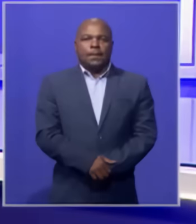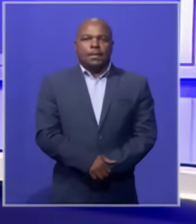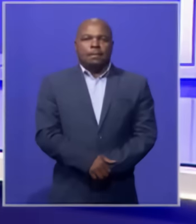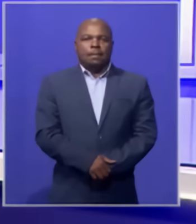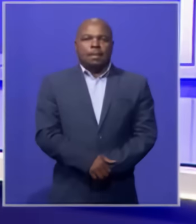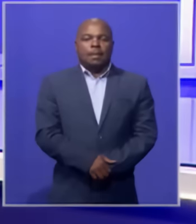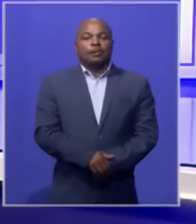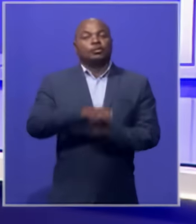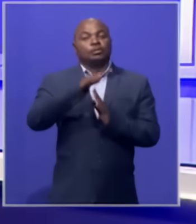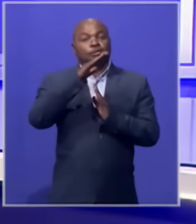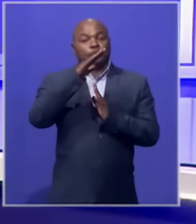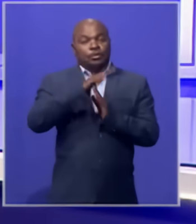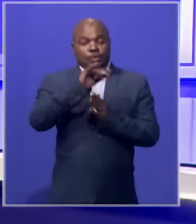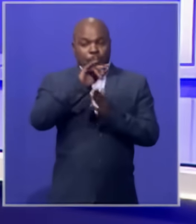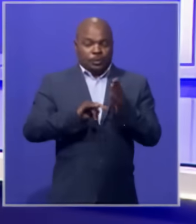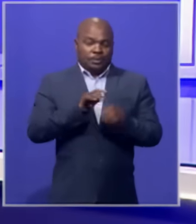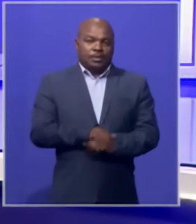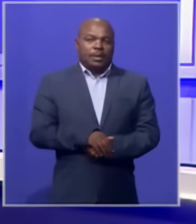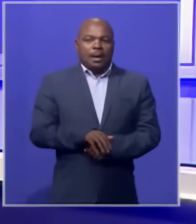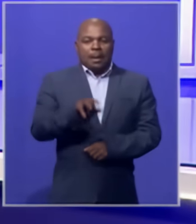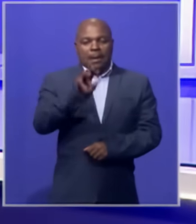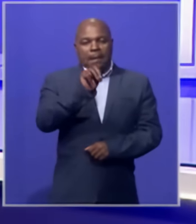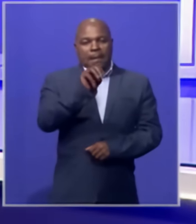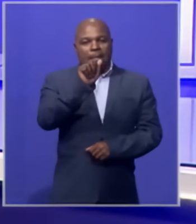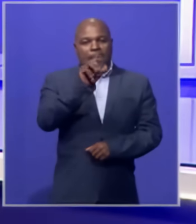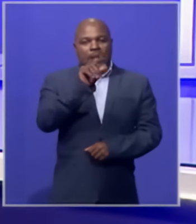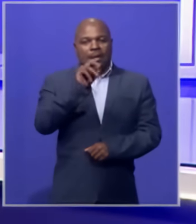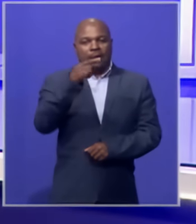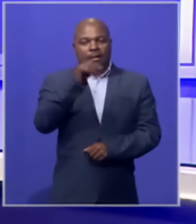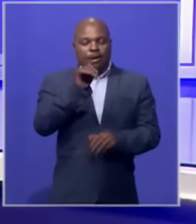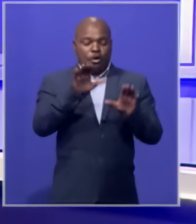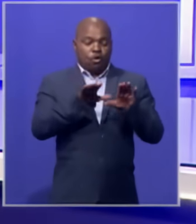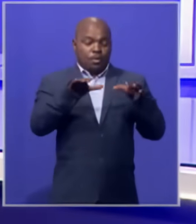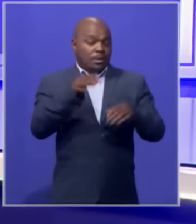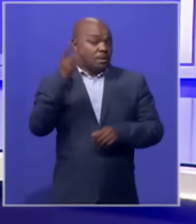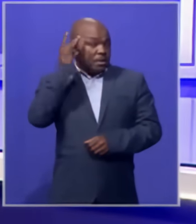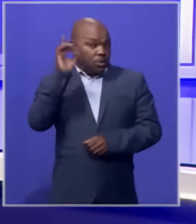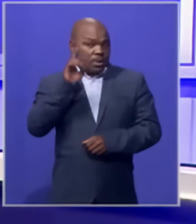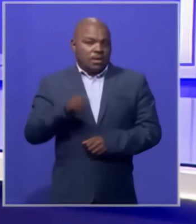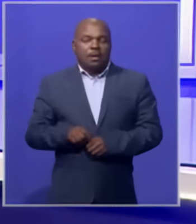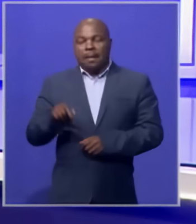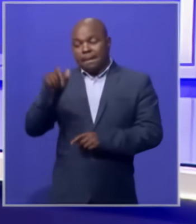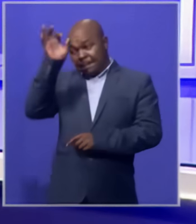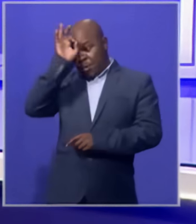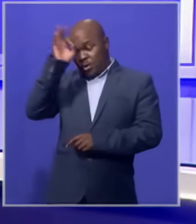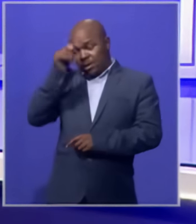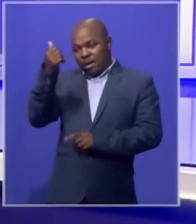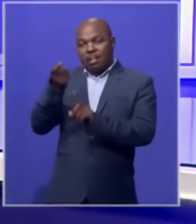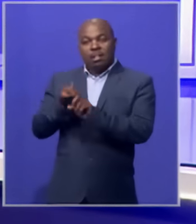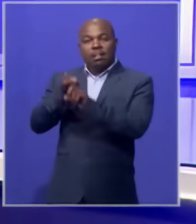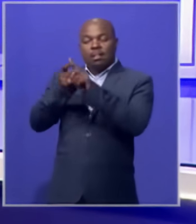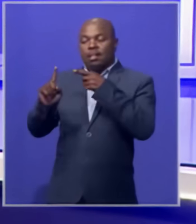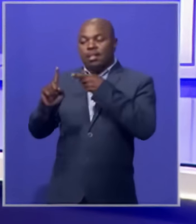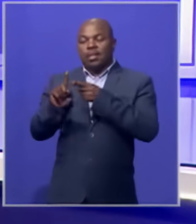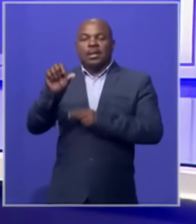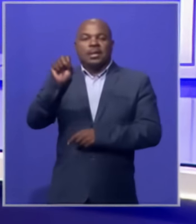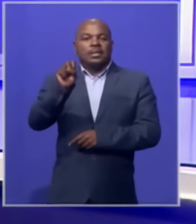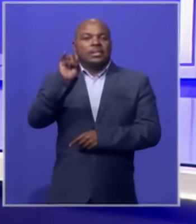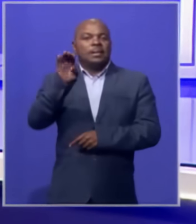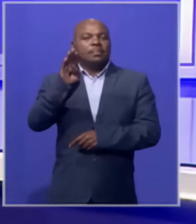Tša mathomo ke tša gore Komišene ya Matlanga e kwele gore motlatšamokomišenare wa sephodisa yeo ga bjalo a fegilwego Lieutenant General Shadrack